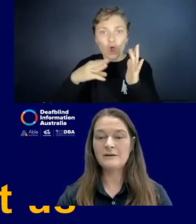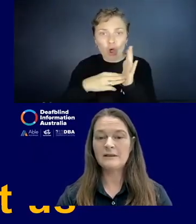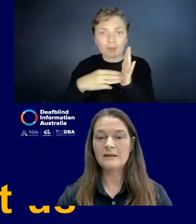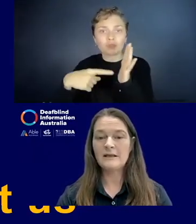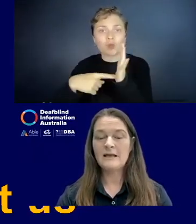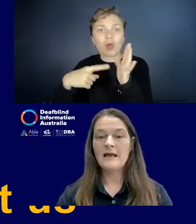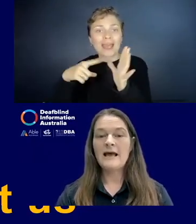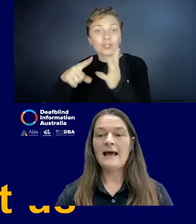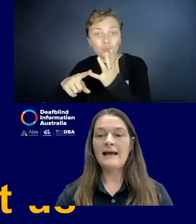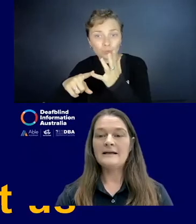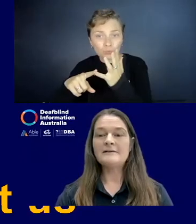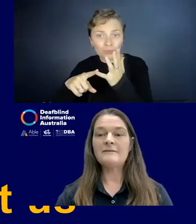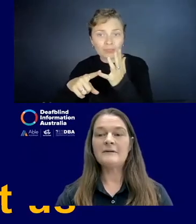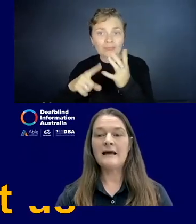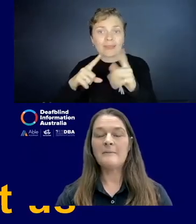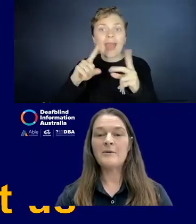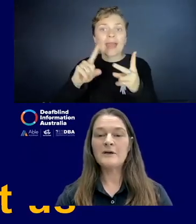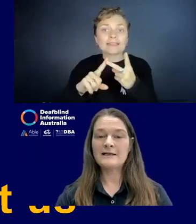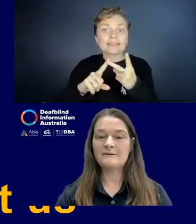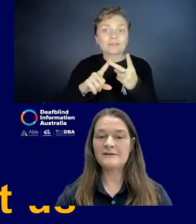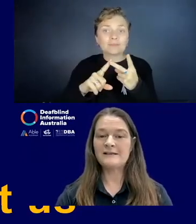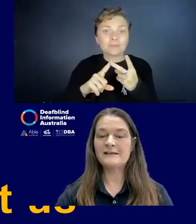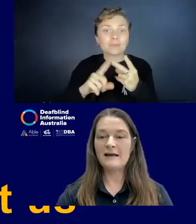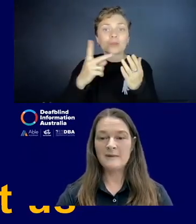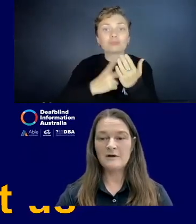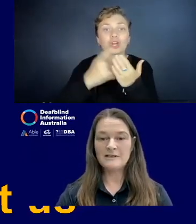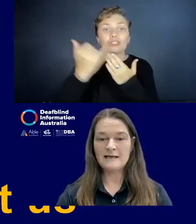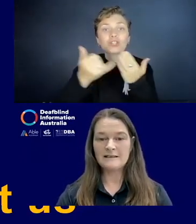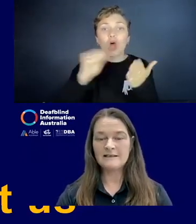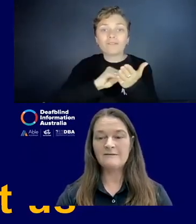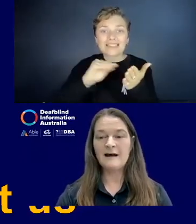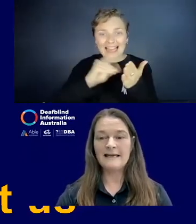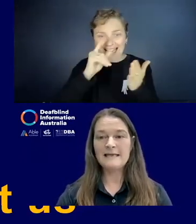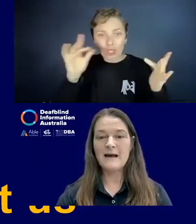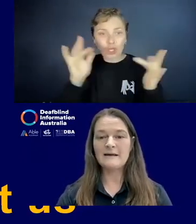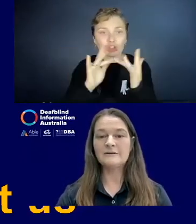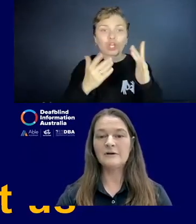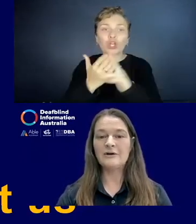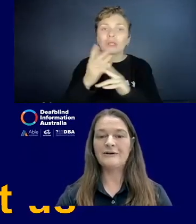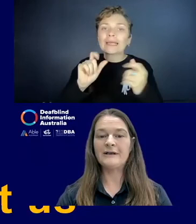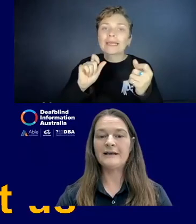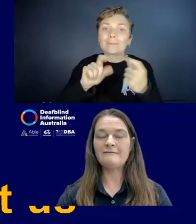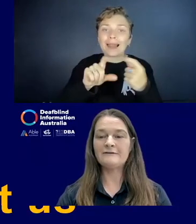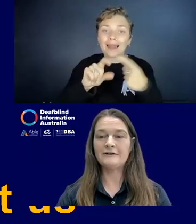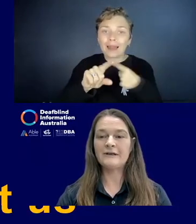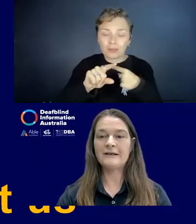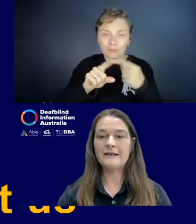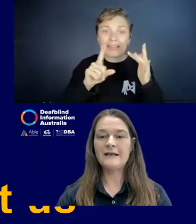www.deafblindinformation.com.au. And project officers can be contacted via email on